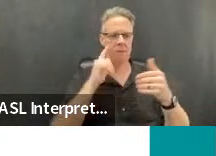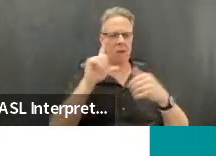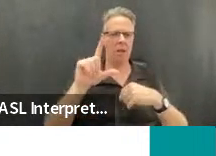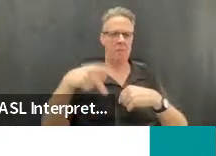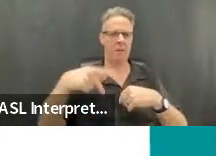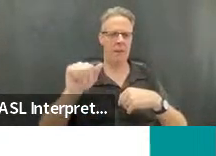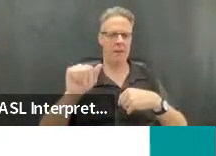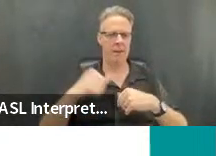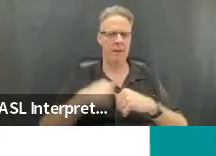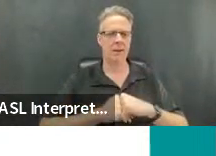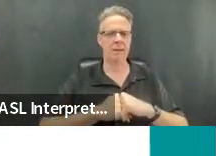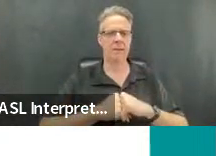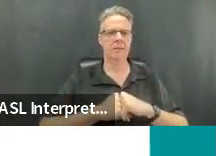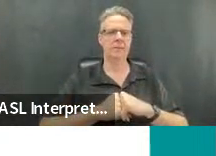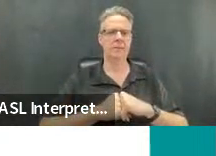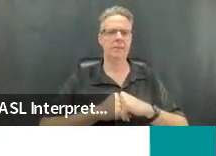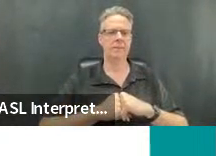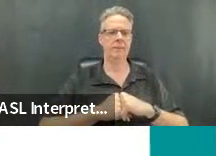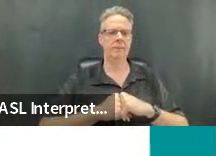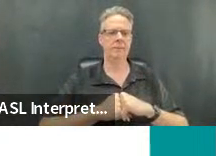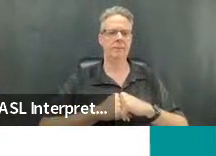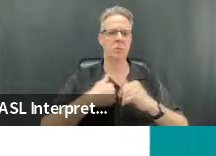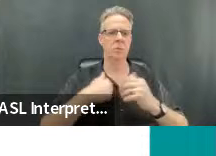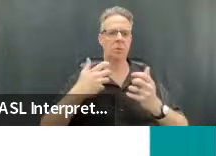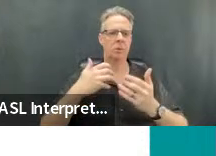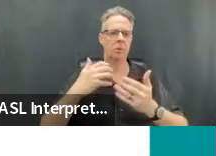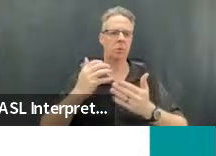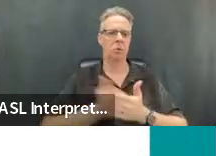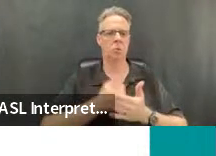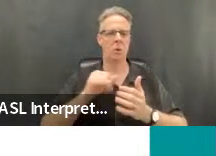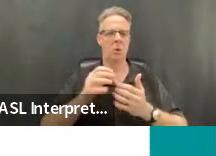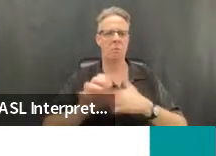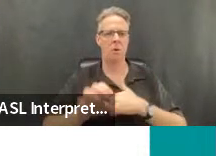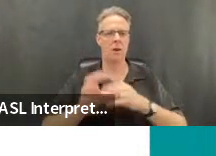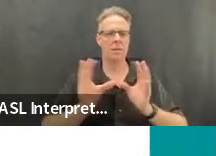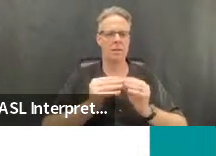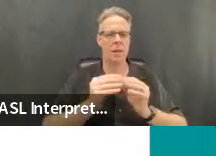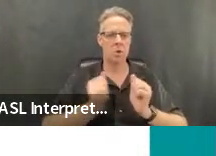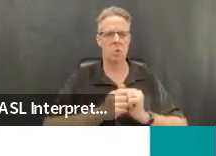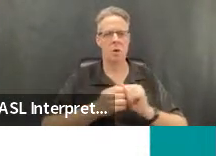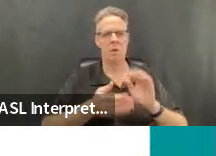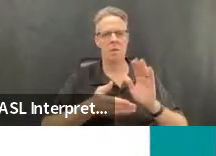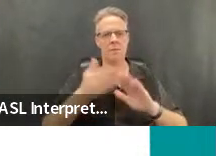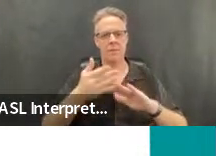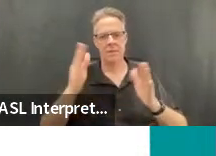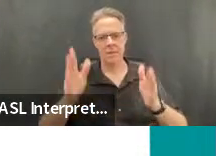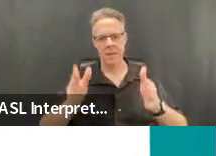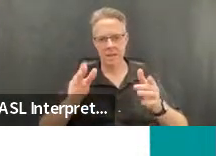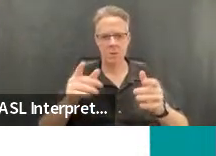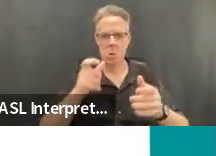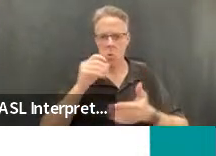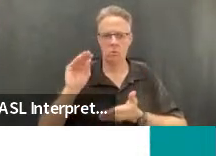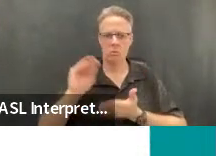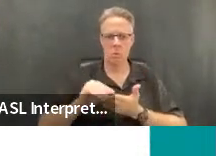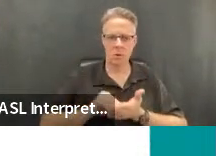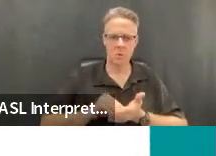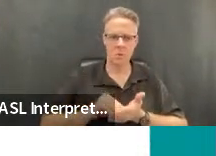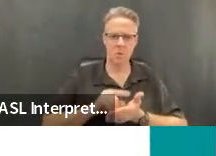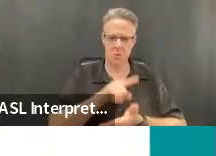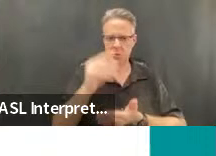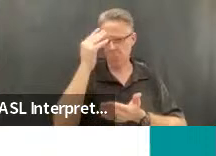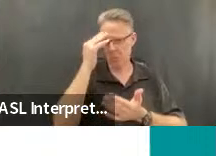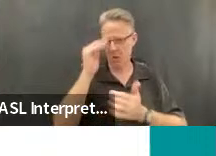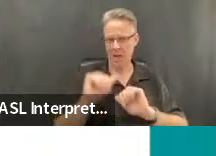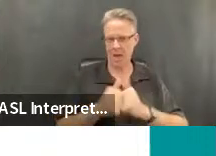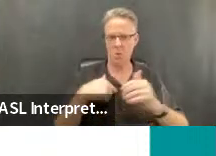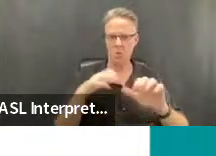LPA. We want to utilize those breakout sessions with a facilitator and someone that takes notes. You know kind of how we do